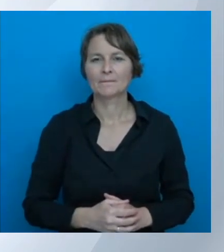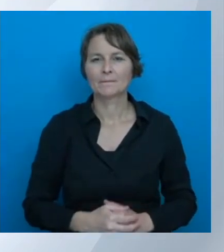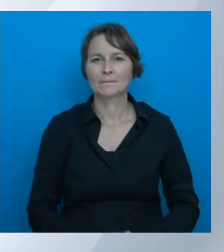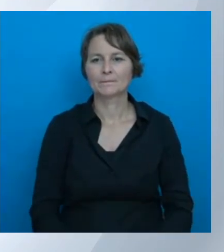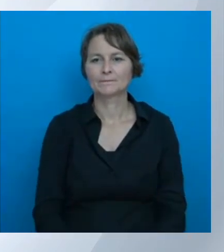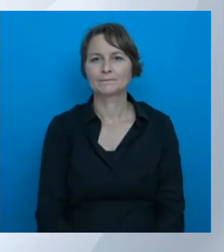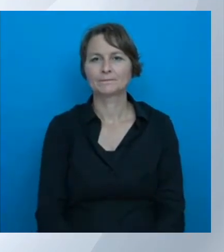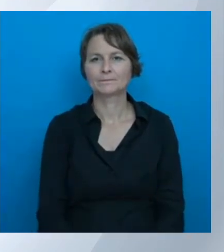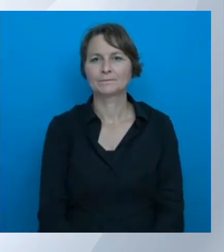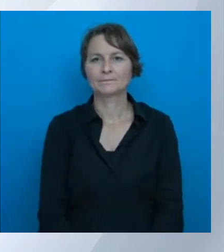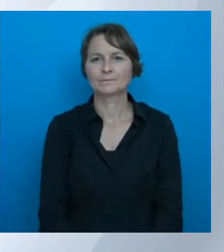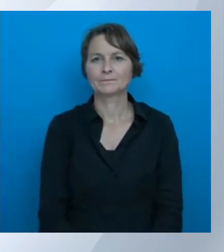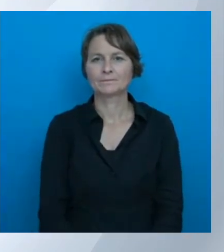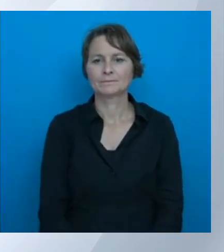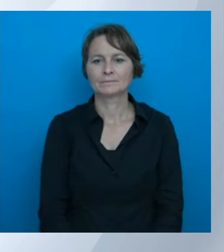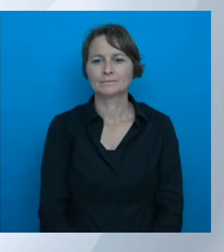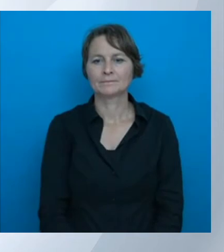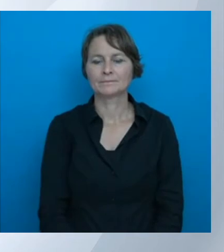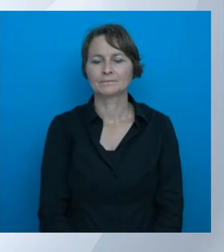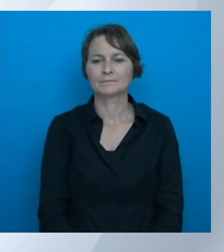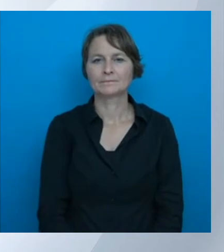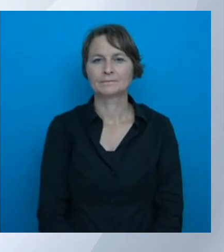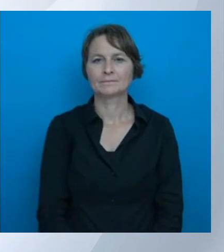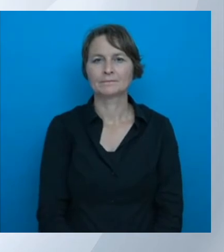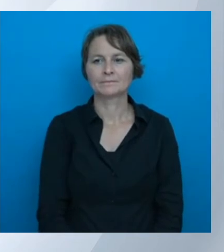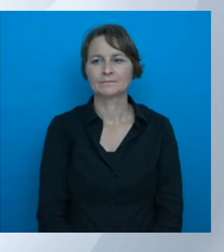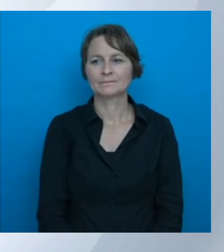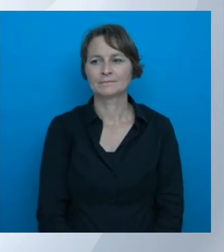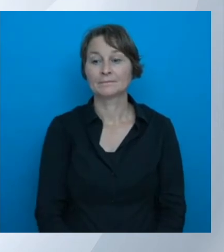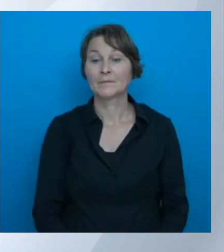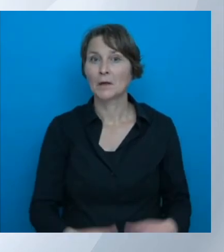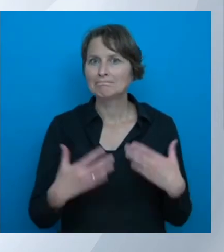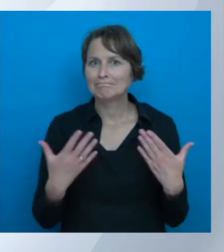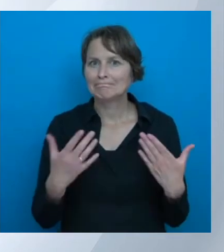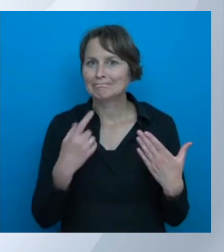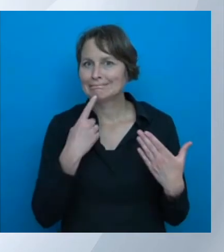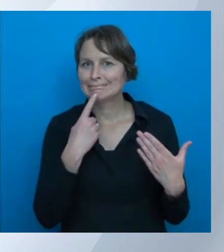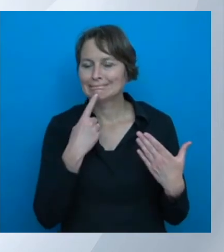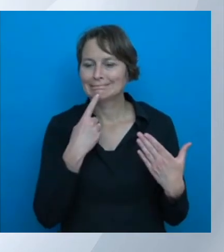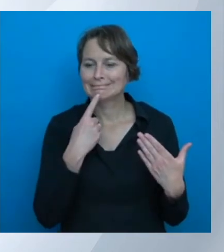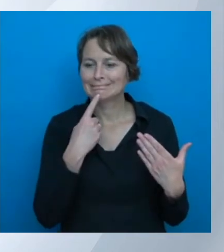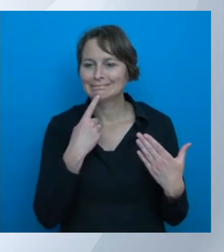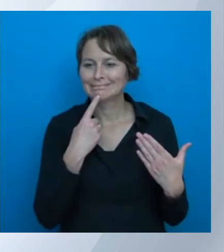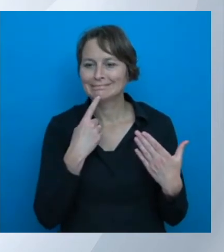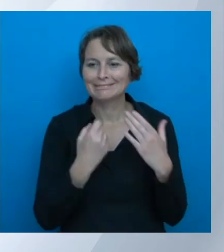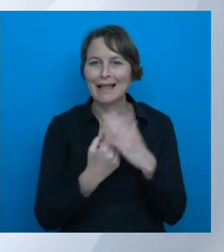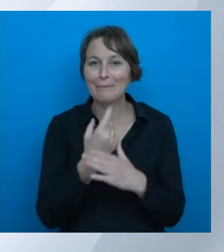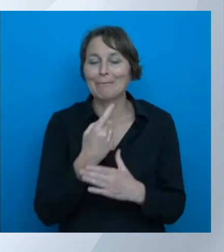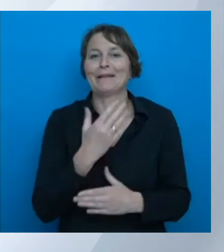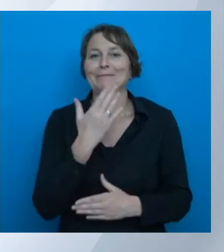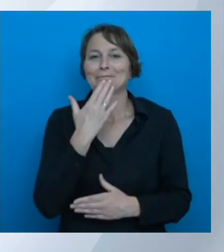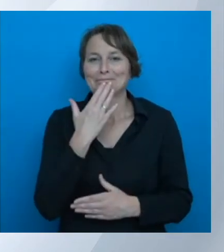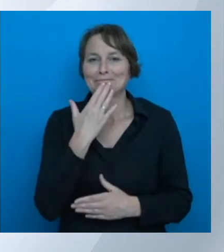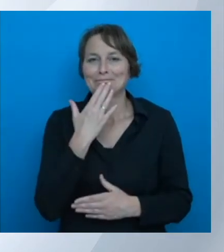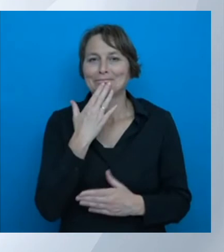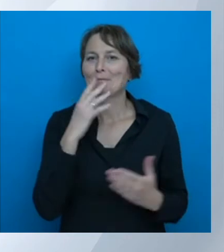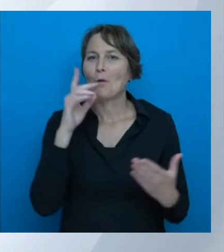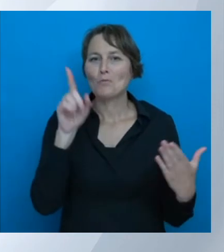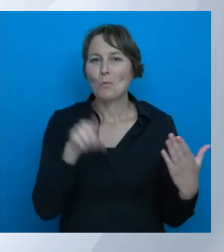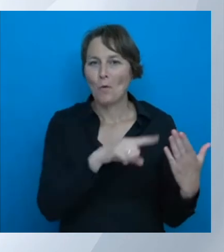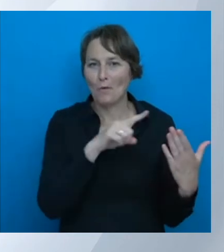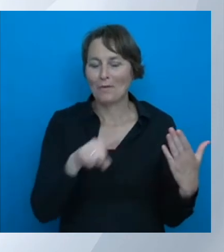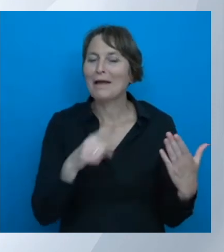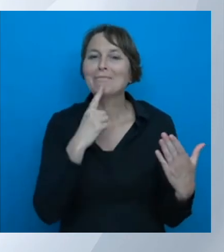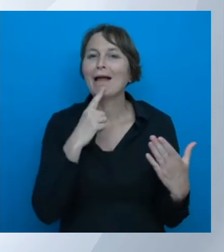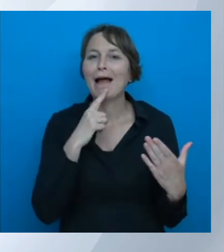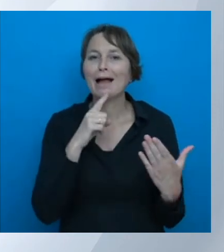Oops. Oh, what I have done? Well, I have, by mistake, instead of withdrawing, I